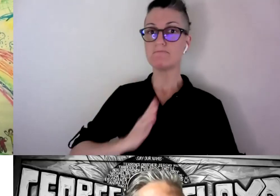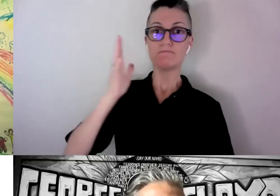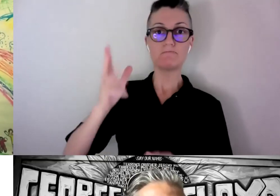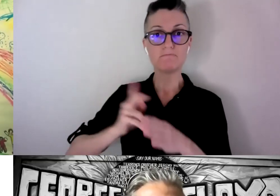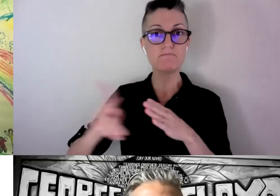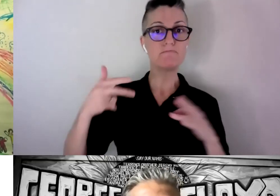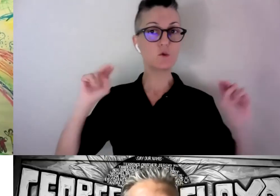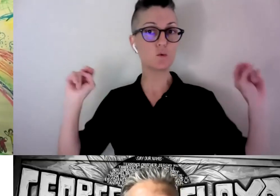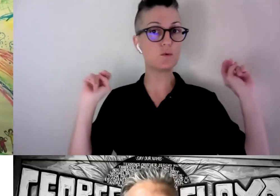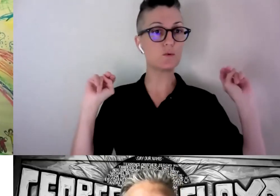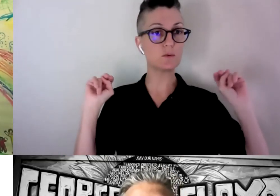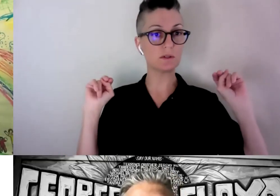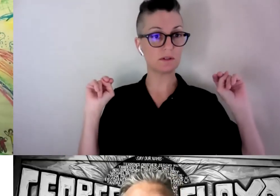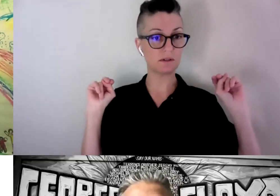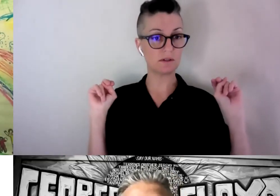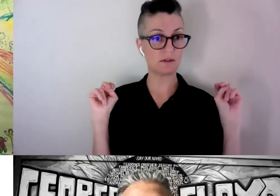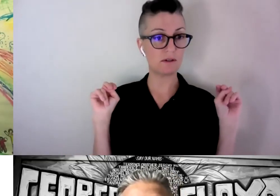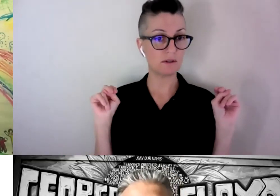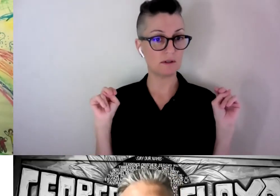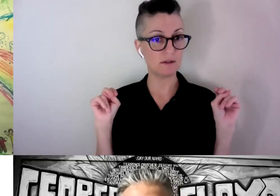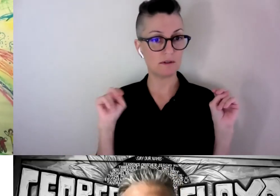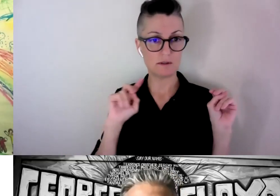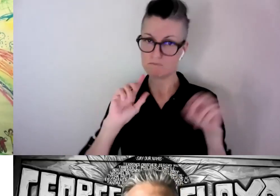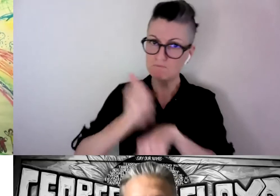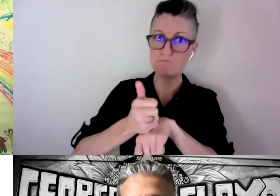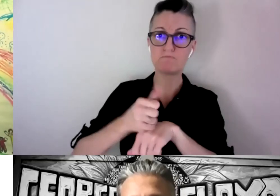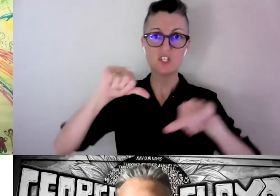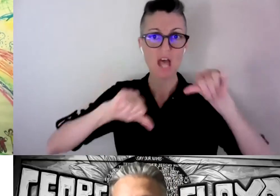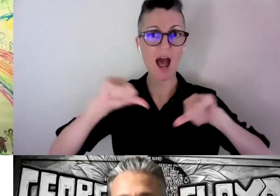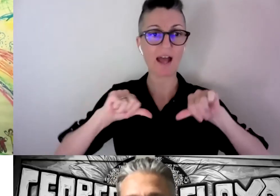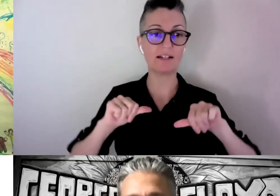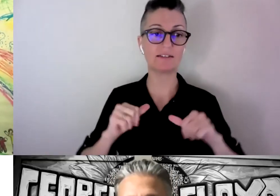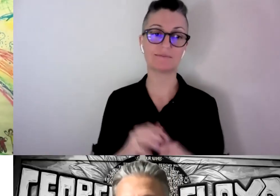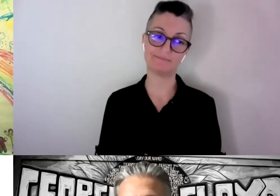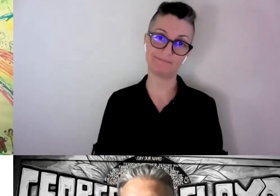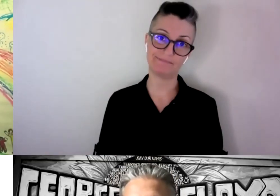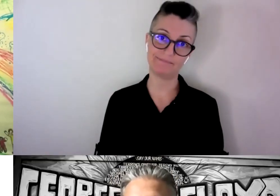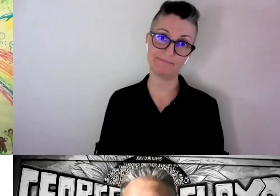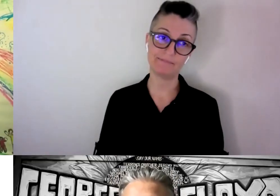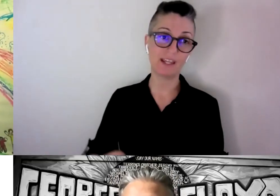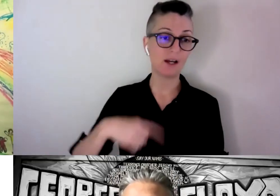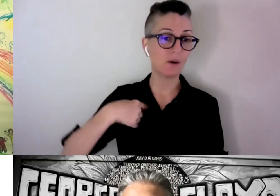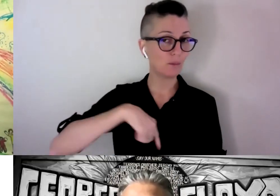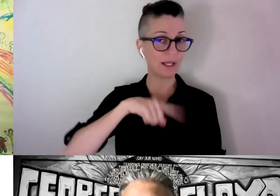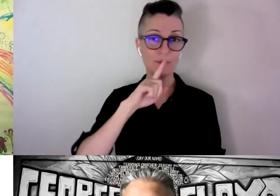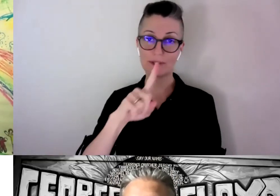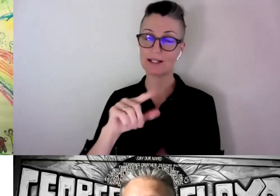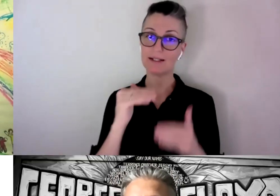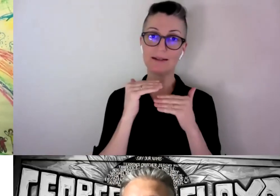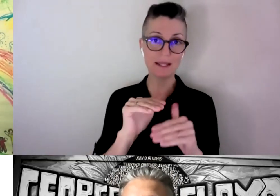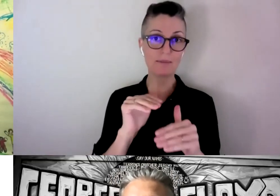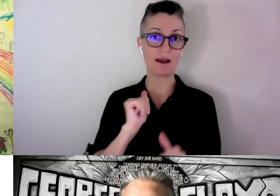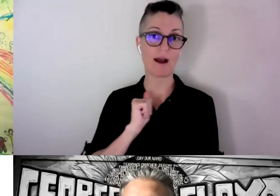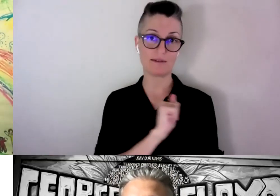objective. And, and because of that, we have limited ourselves into,